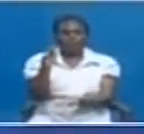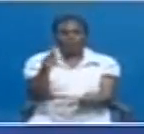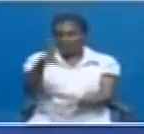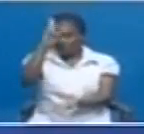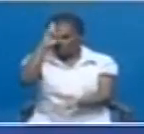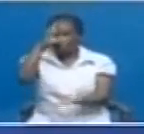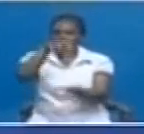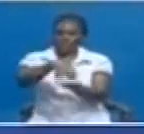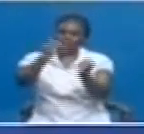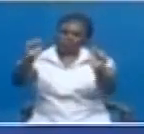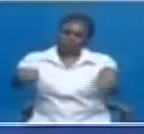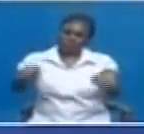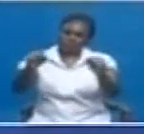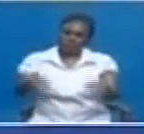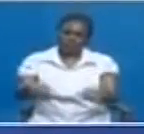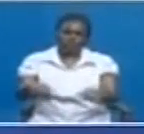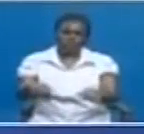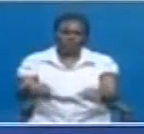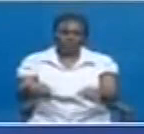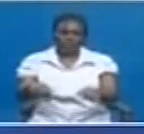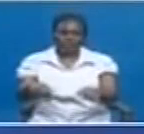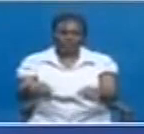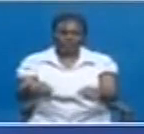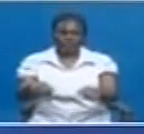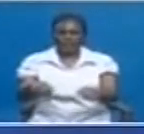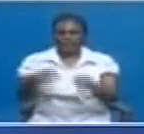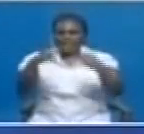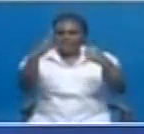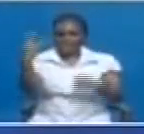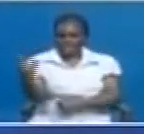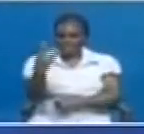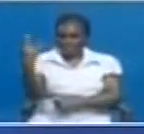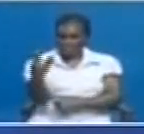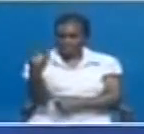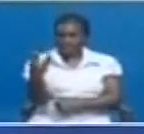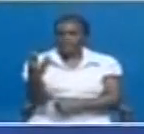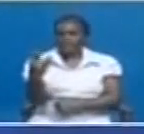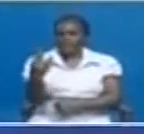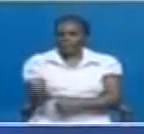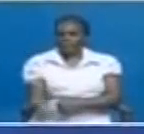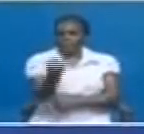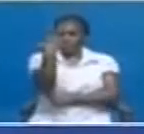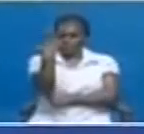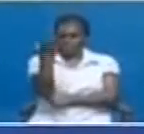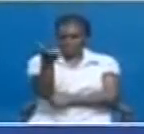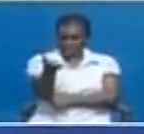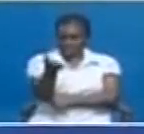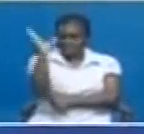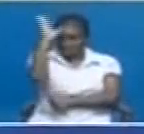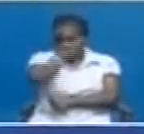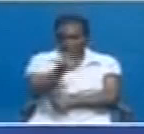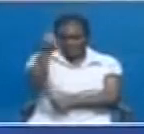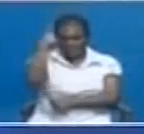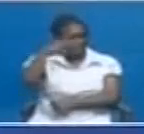or police post in this university. In April, an explosion from a power transformer was mistaken for a